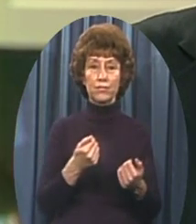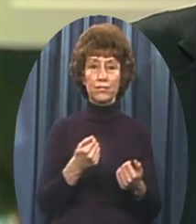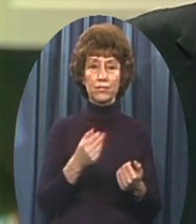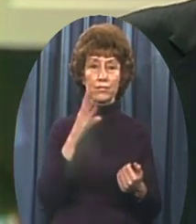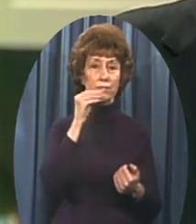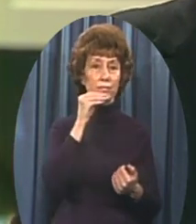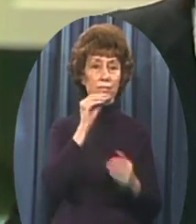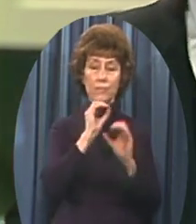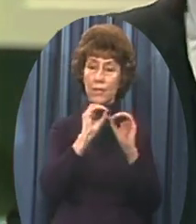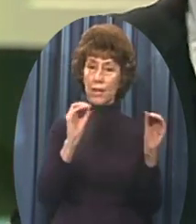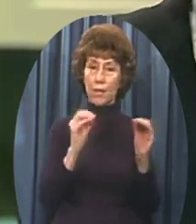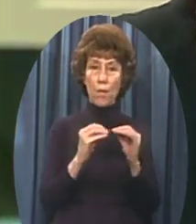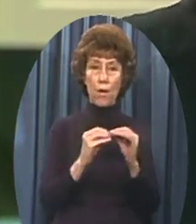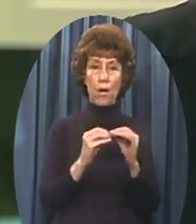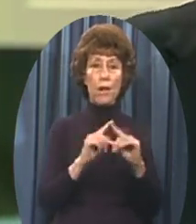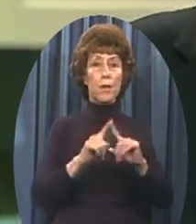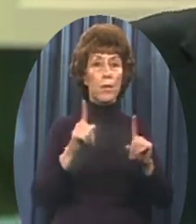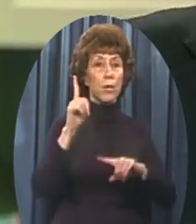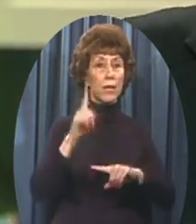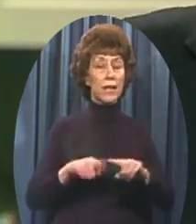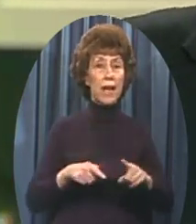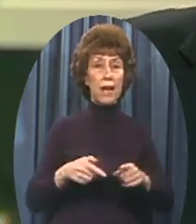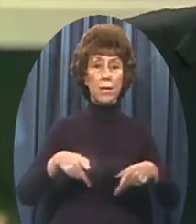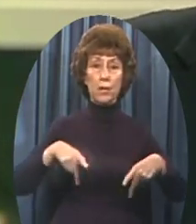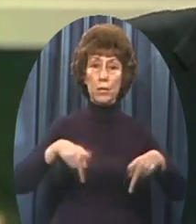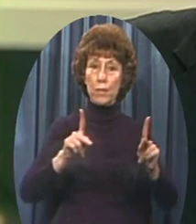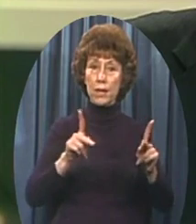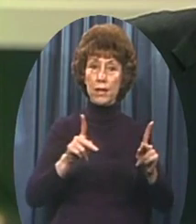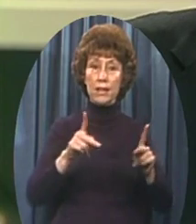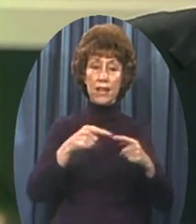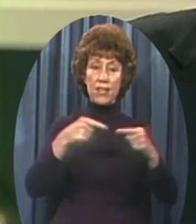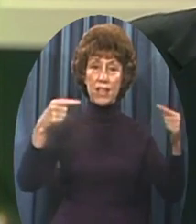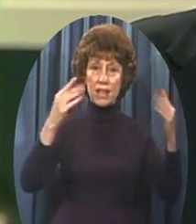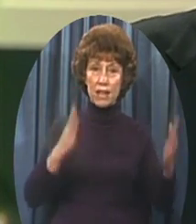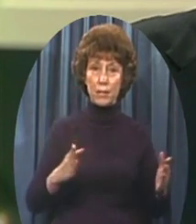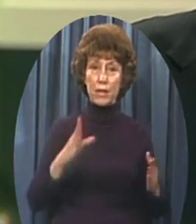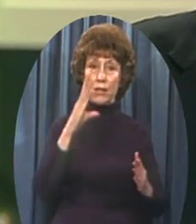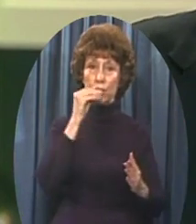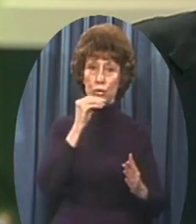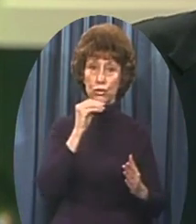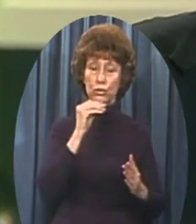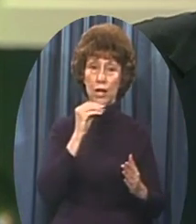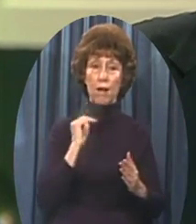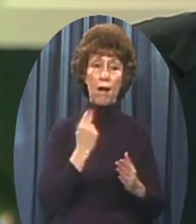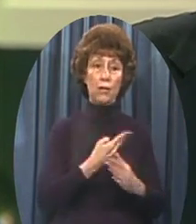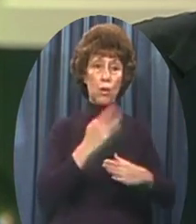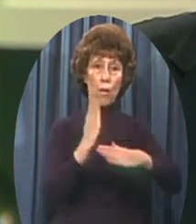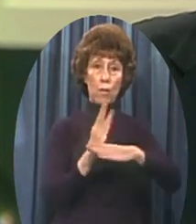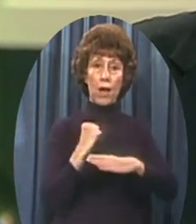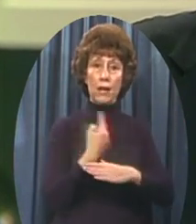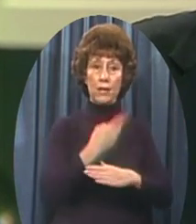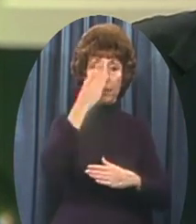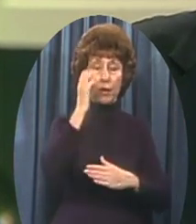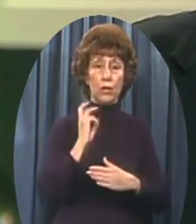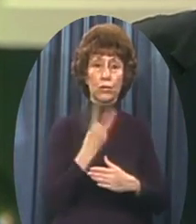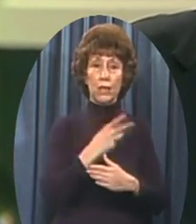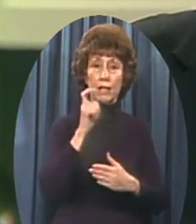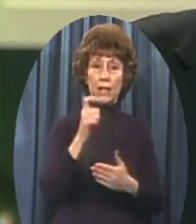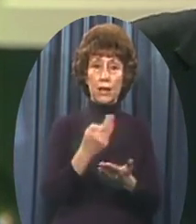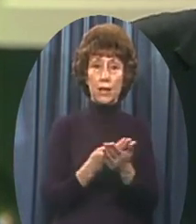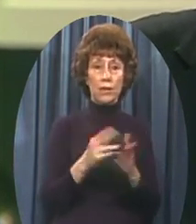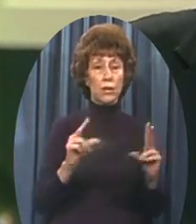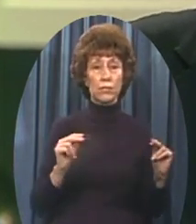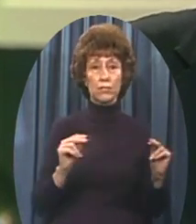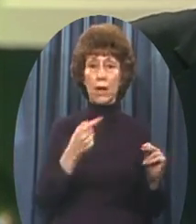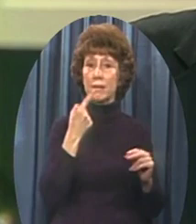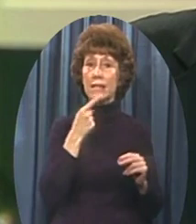that, but we just cannot allow the enemy to put us down or shut us down because of need of funds. And I'm just saying